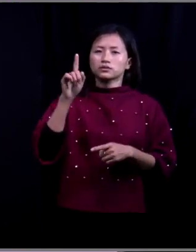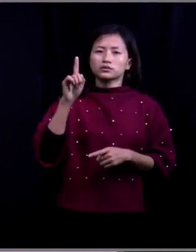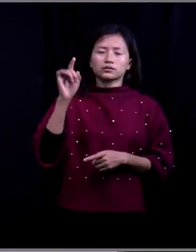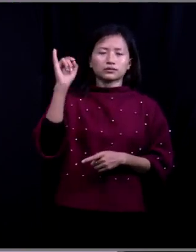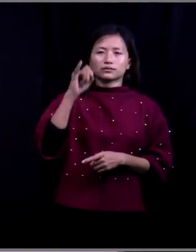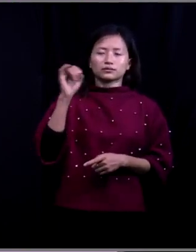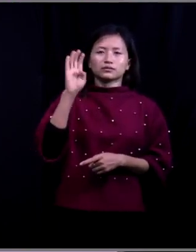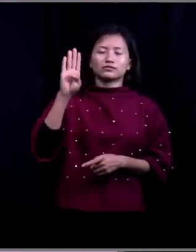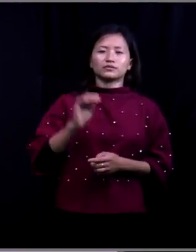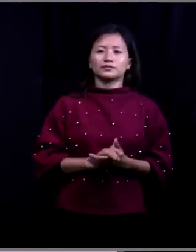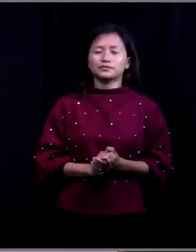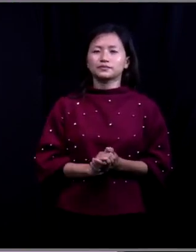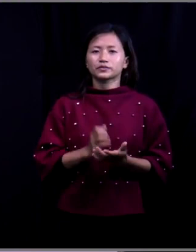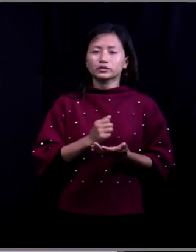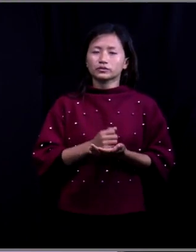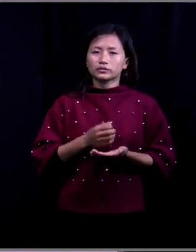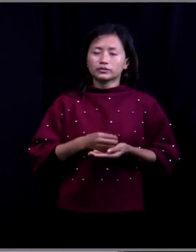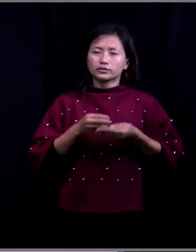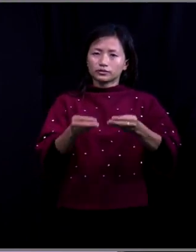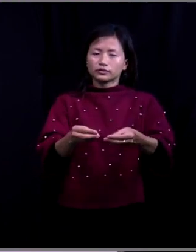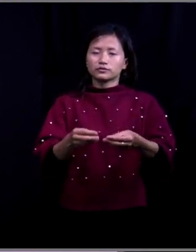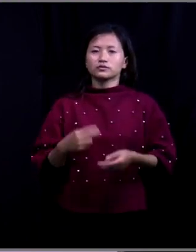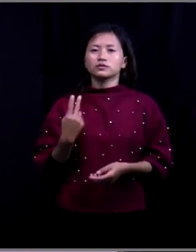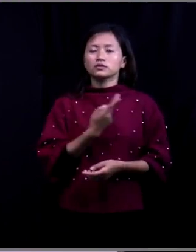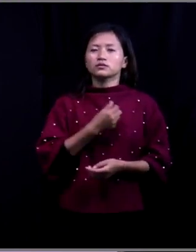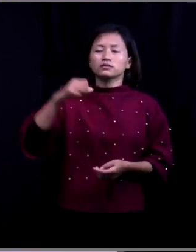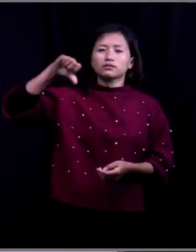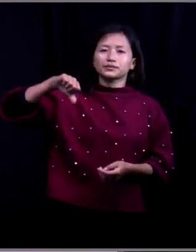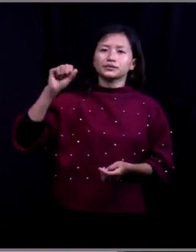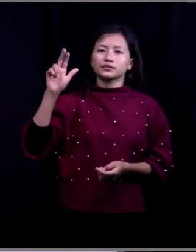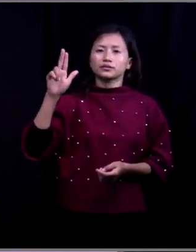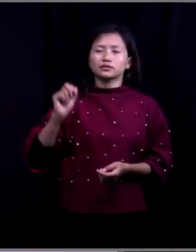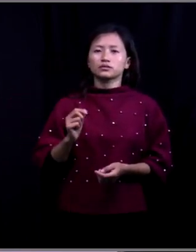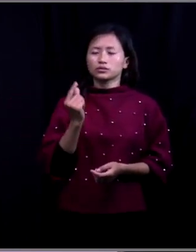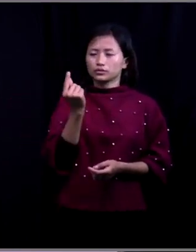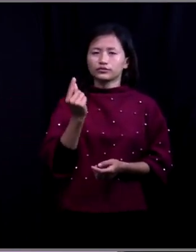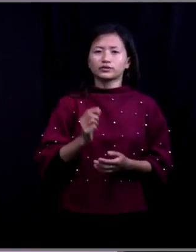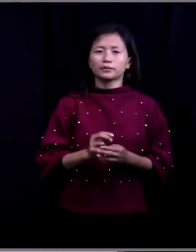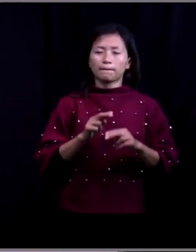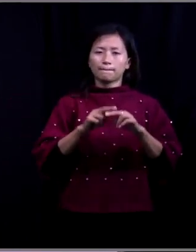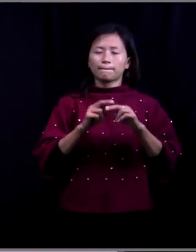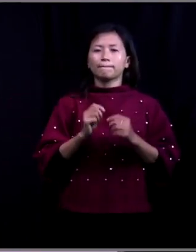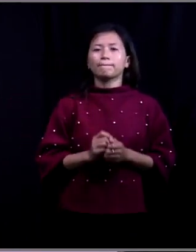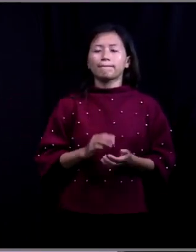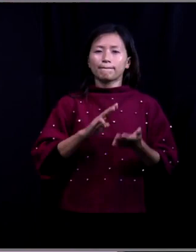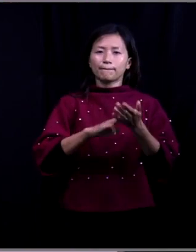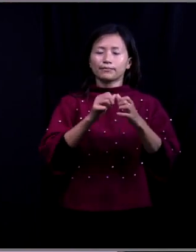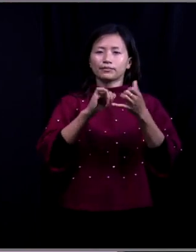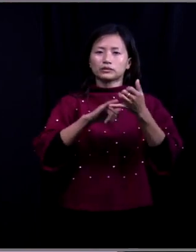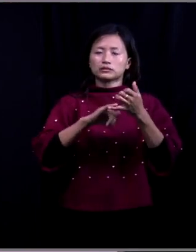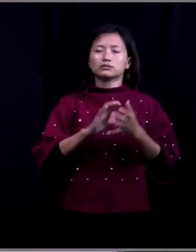64. This should give us 98 unified mass, and this will be the molecular mass